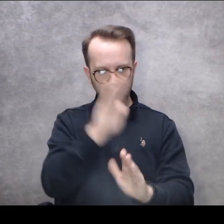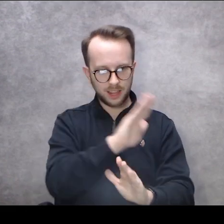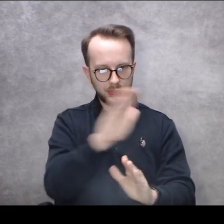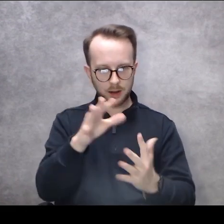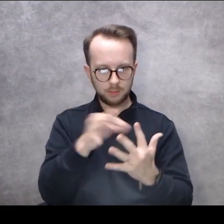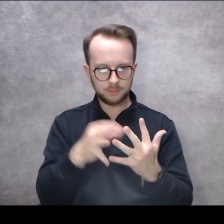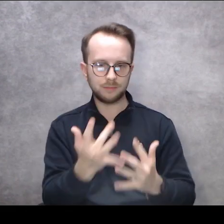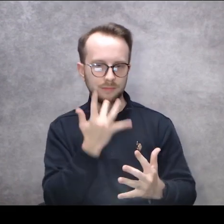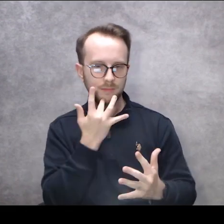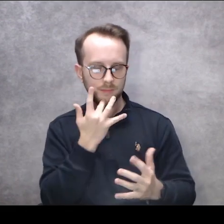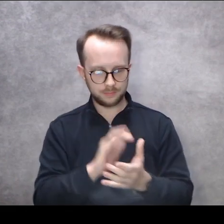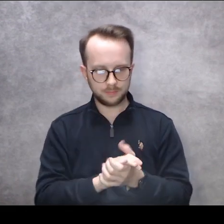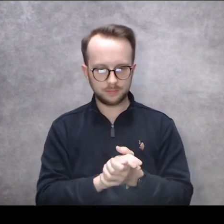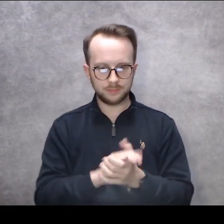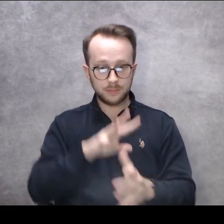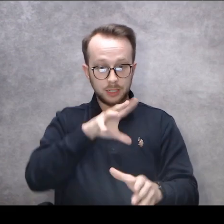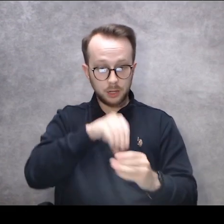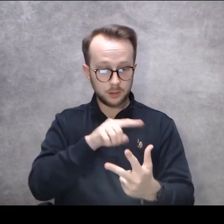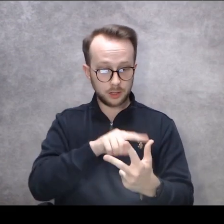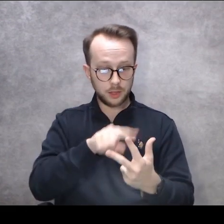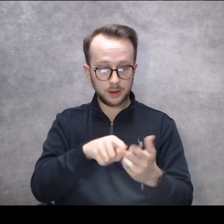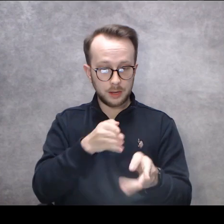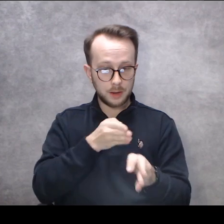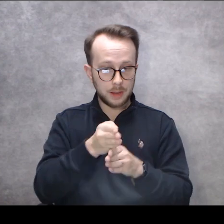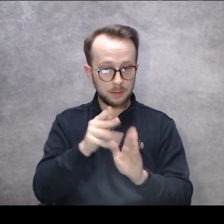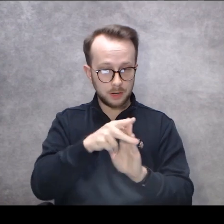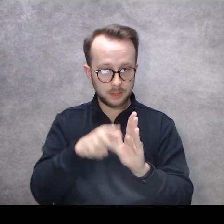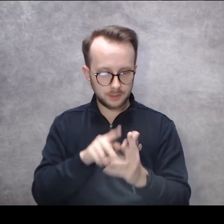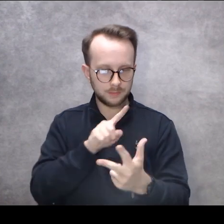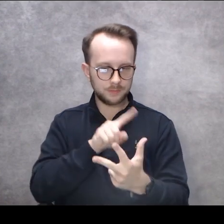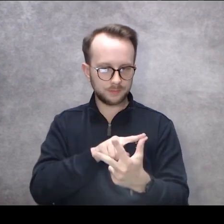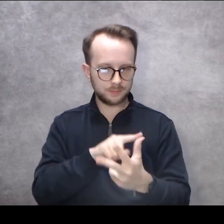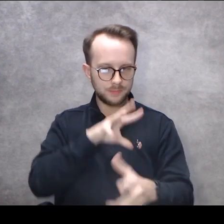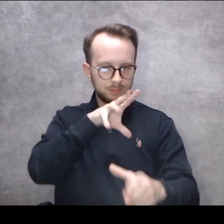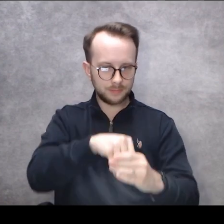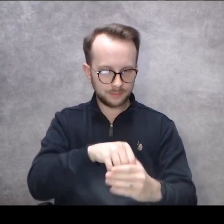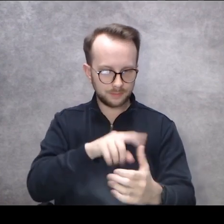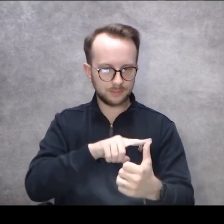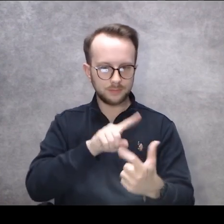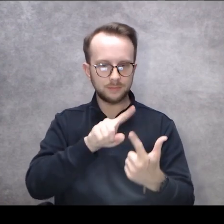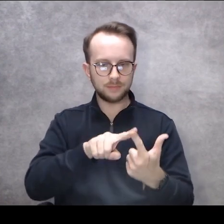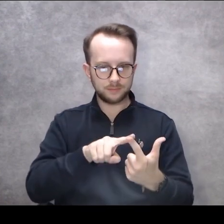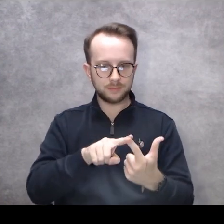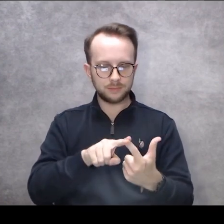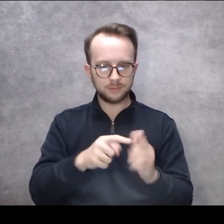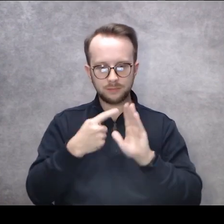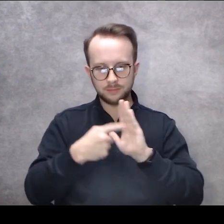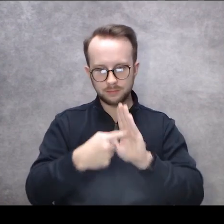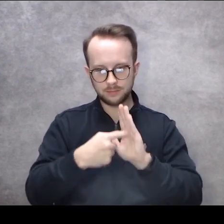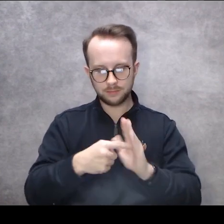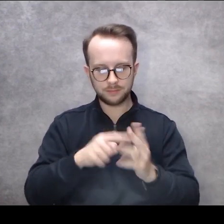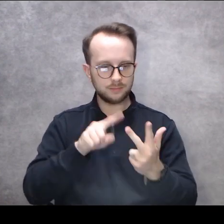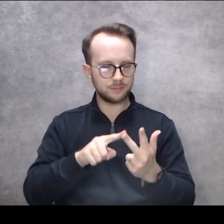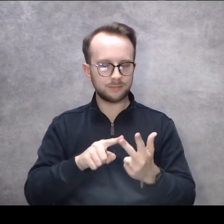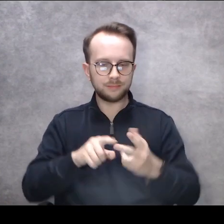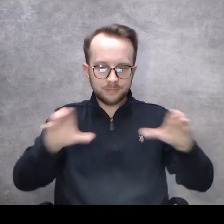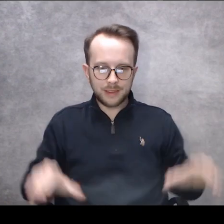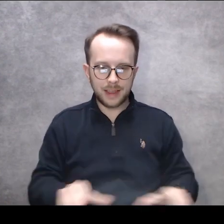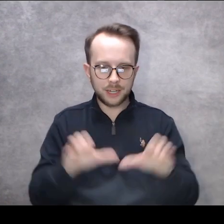UDL includes three main principles: engagement, representation, and action and expression.